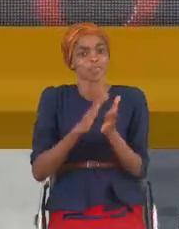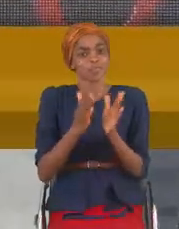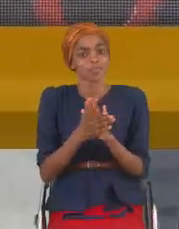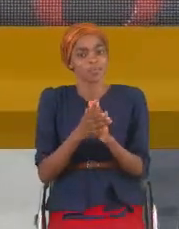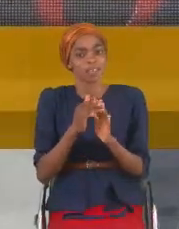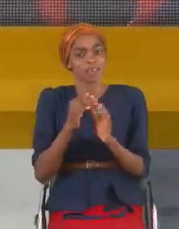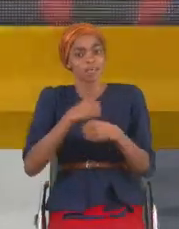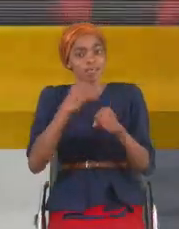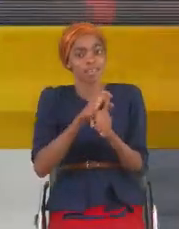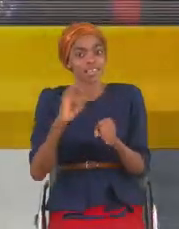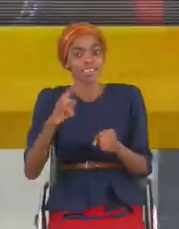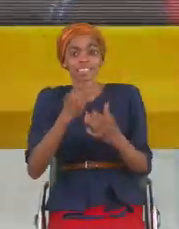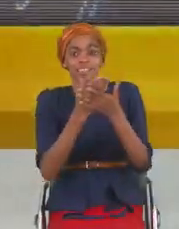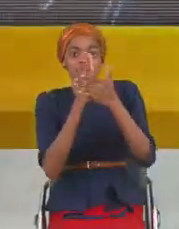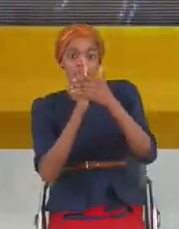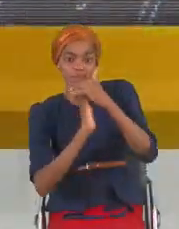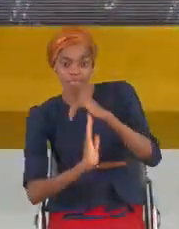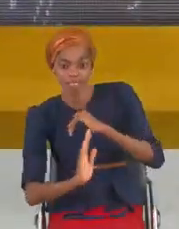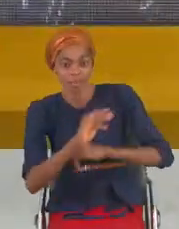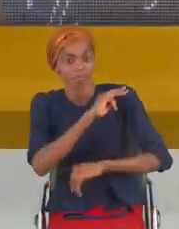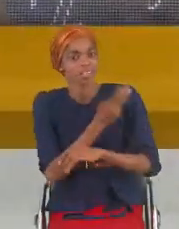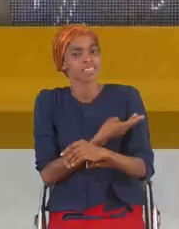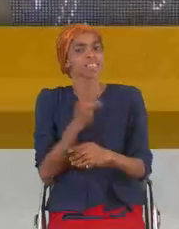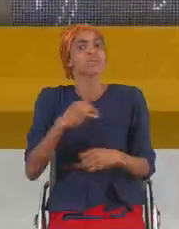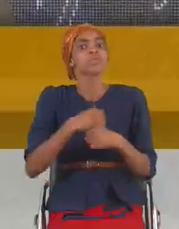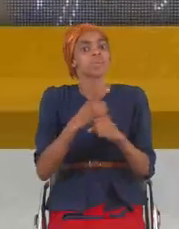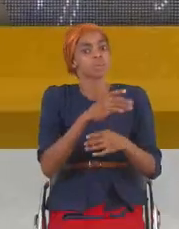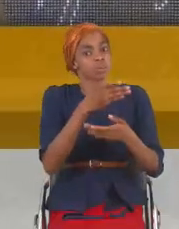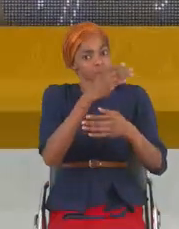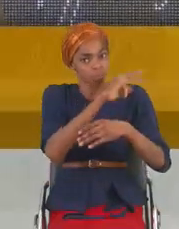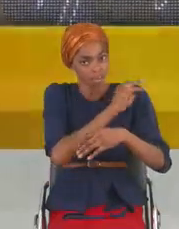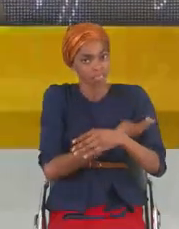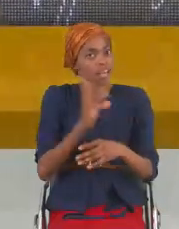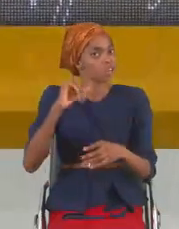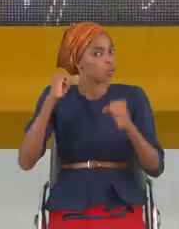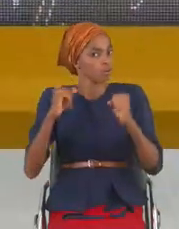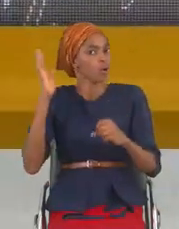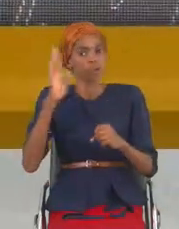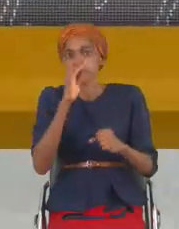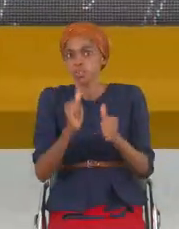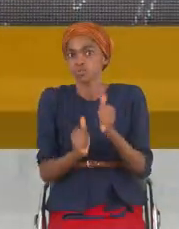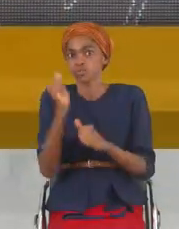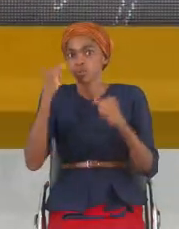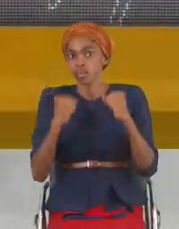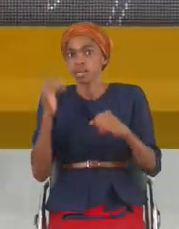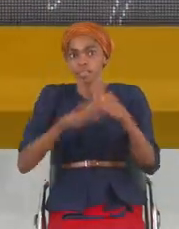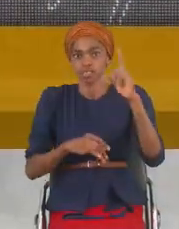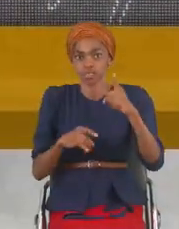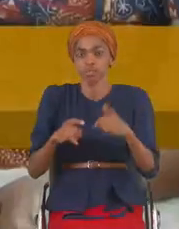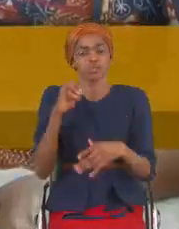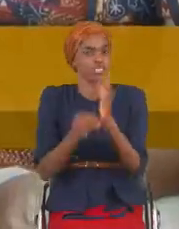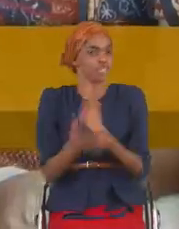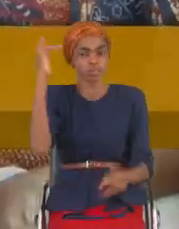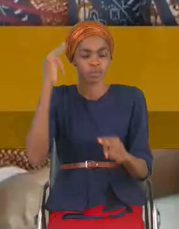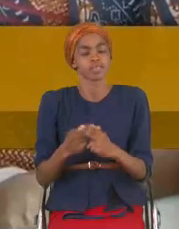He'll make you mighty, and no power will be stronger than you are in